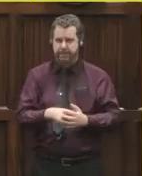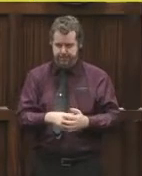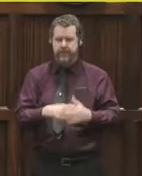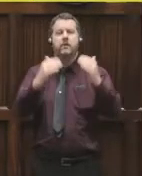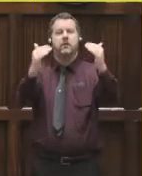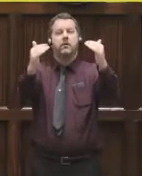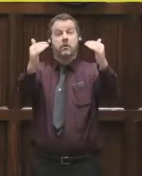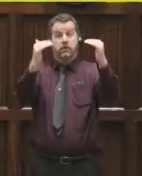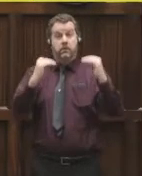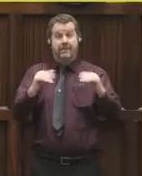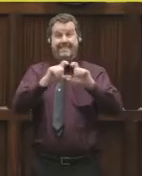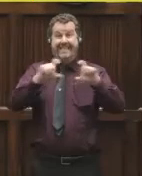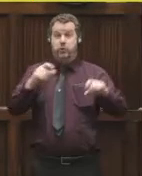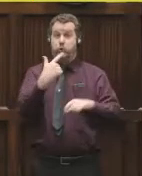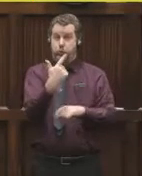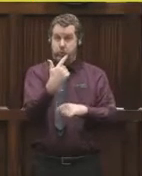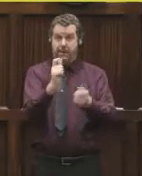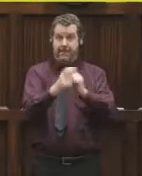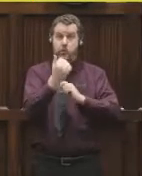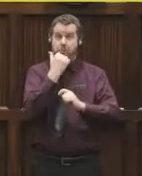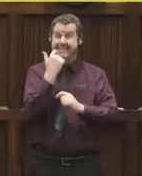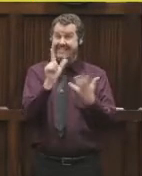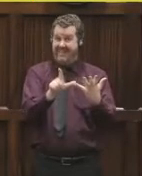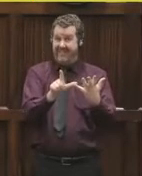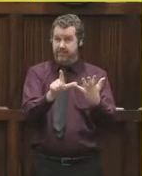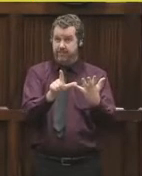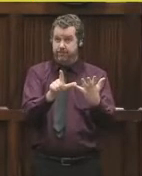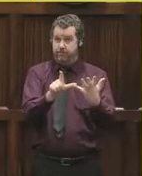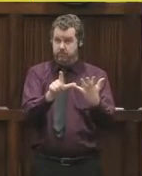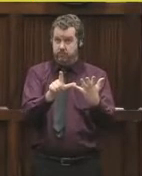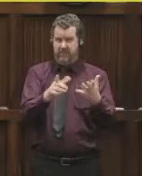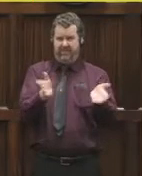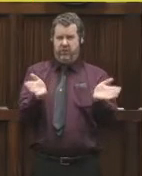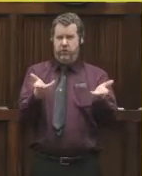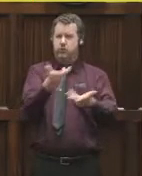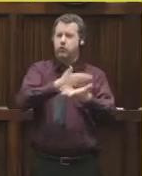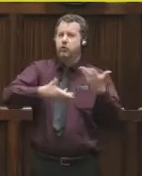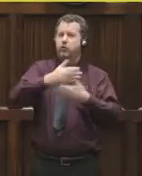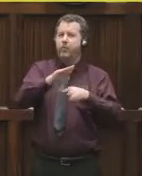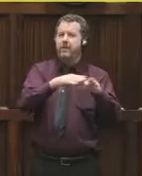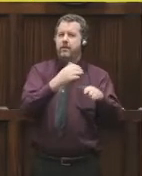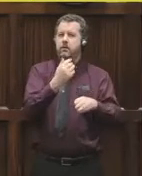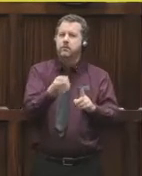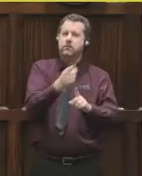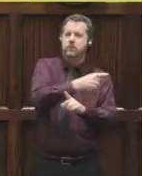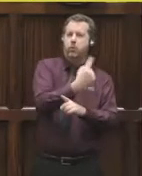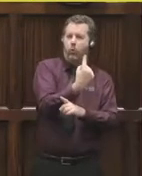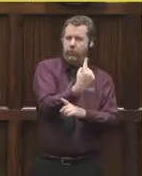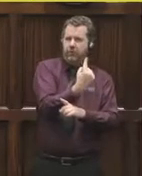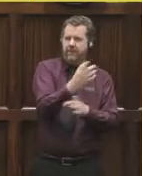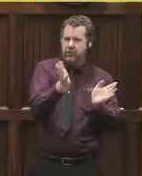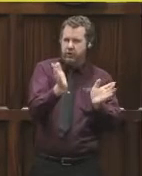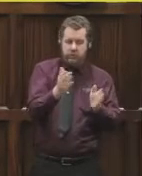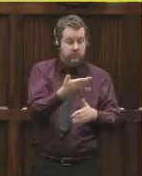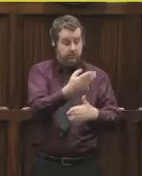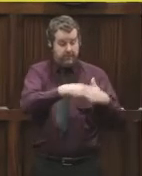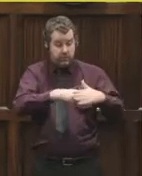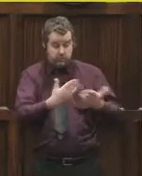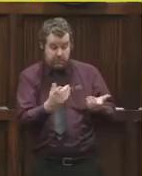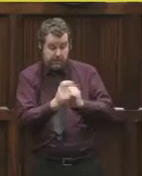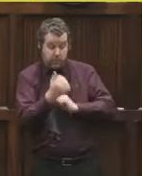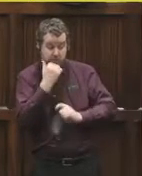Section 2, amendment number 7 was already discussed with 1. Minister, how stands amendment